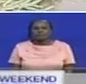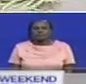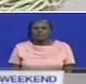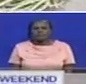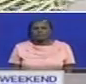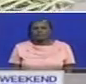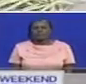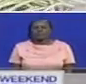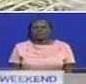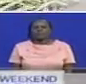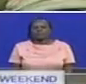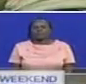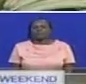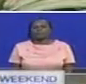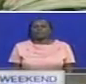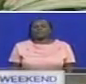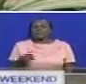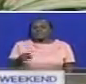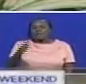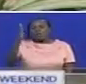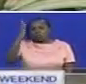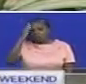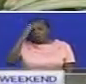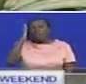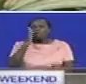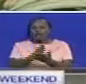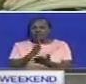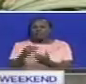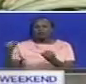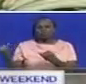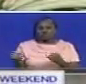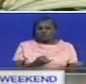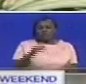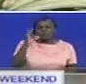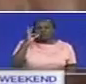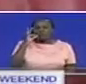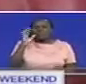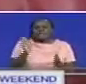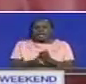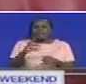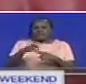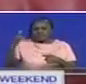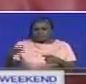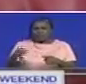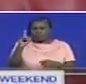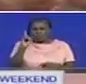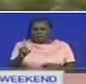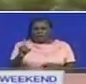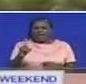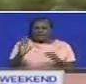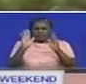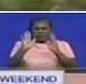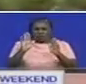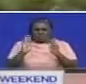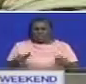in tea. It is a well-known fact that introducing fruits and vegetables to your diet is one of the golden rules